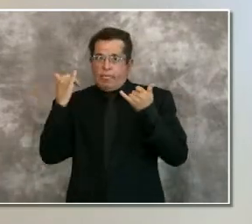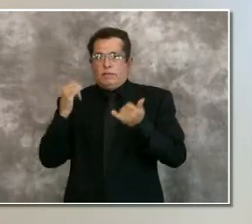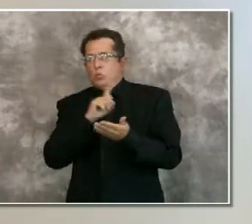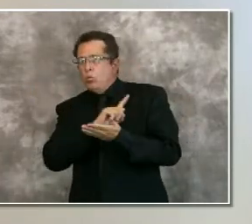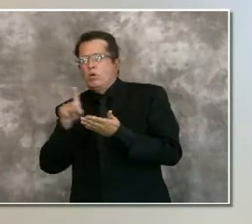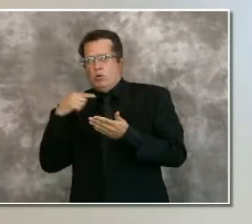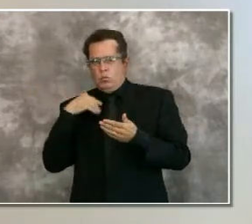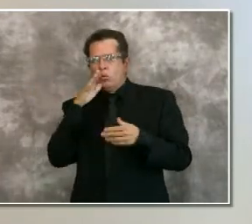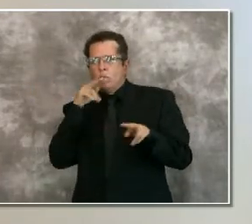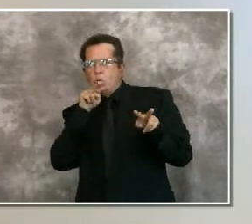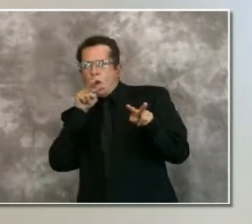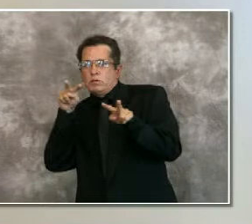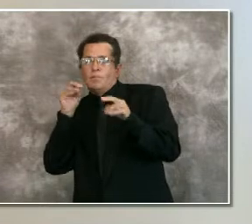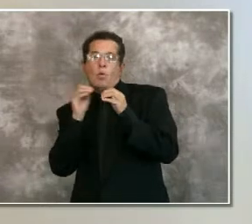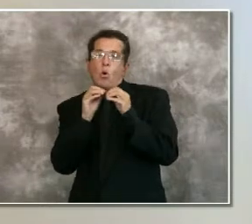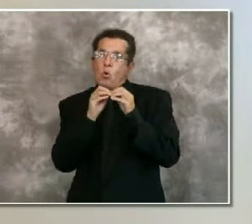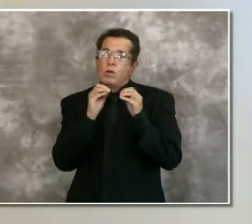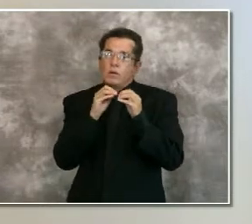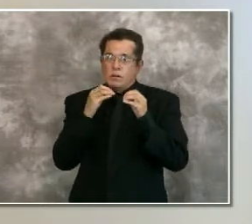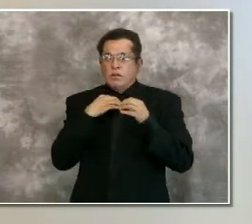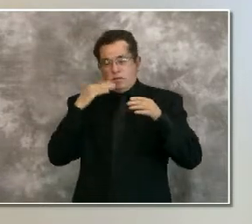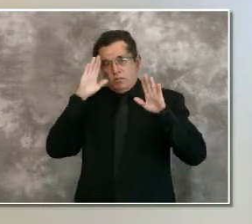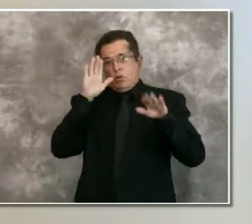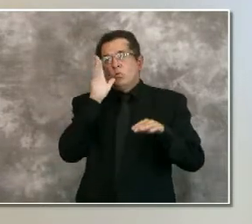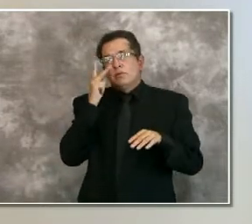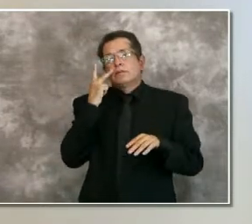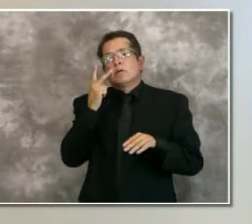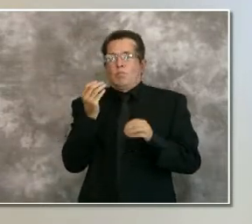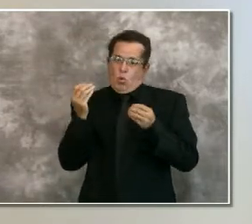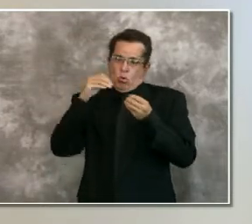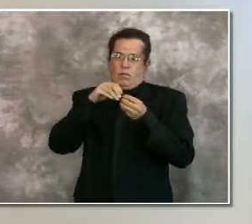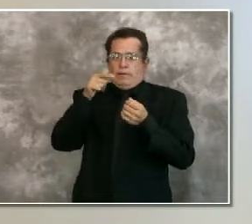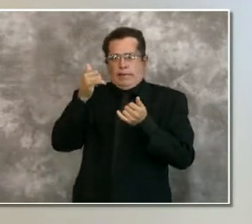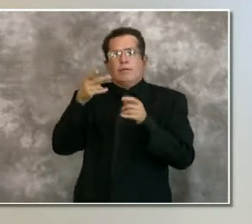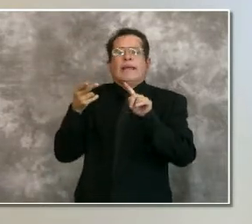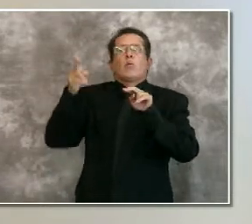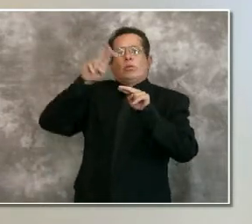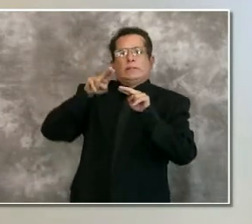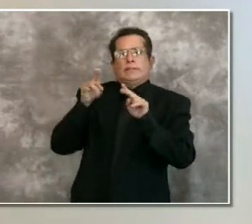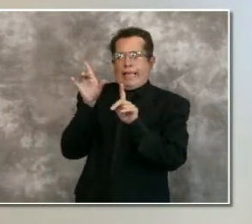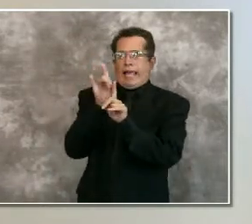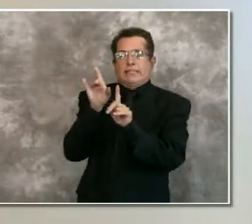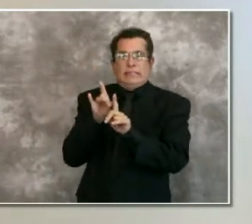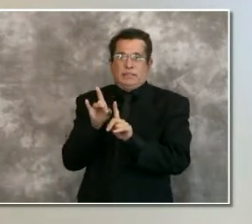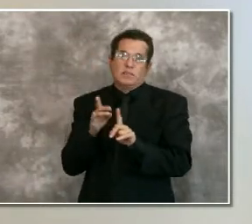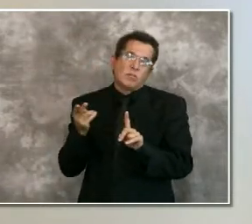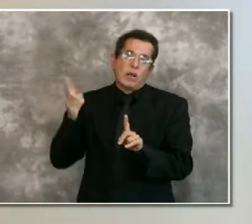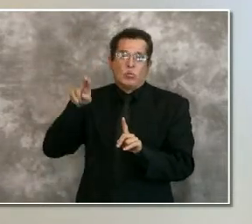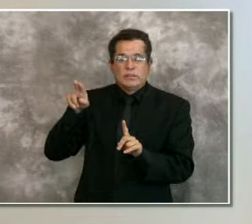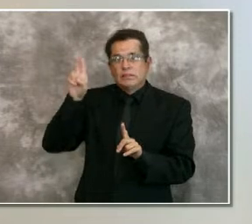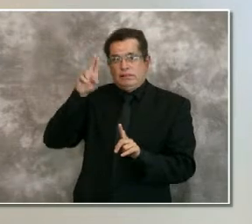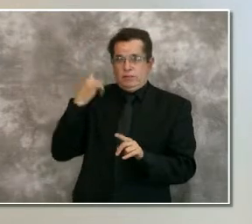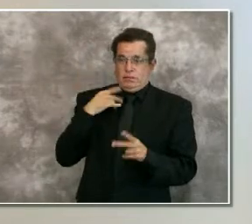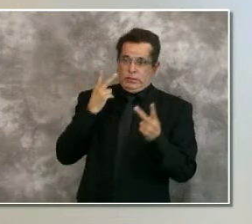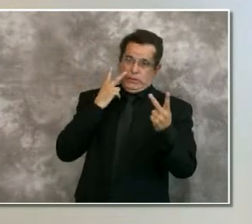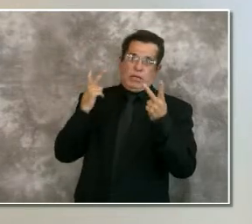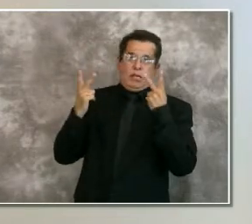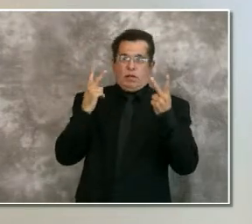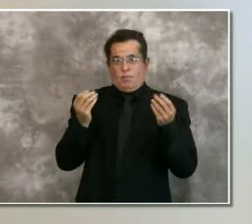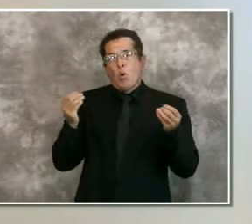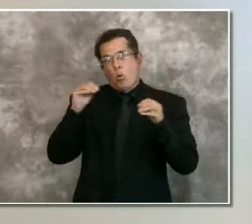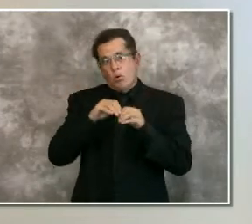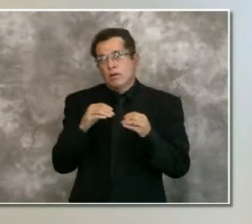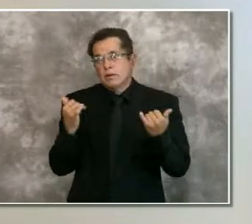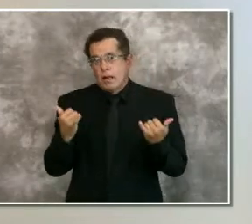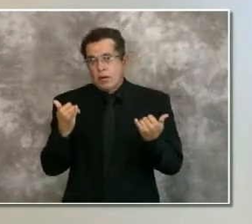this week, we expect that we will see continued increases in cases. And I think it is important to understand that there is